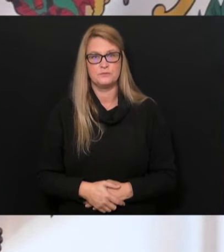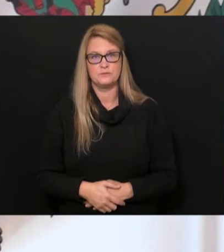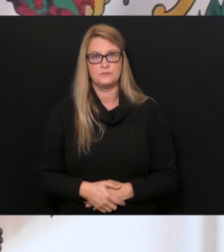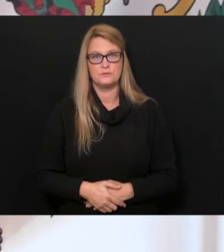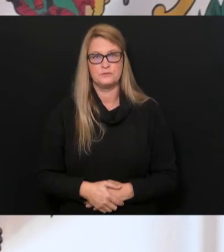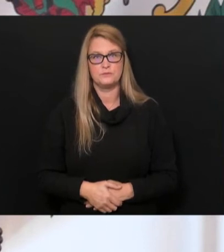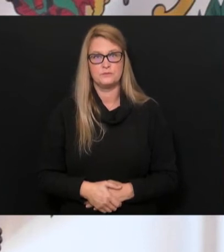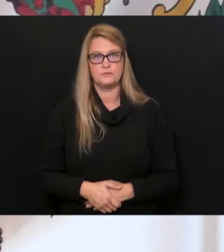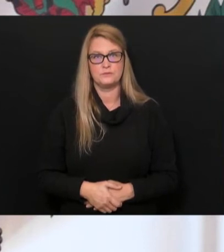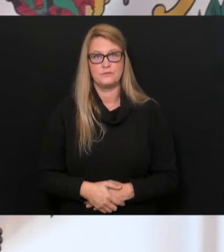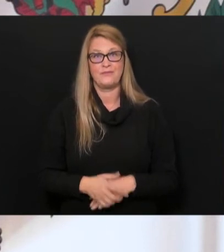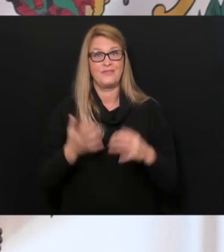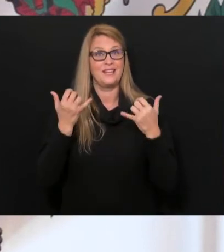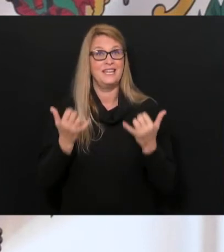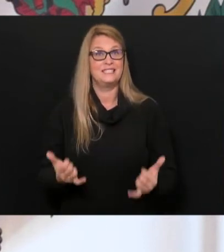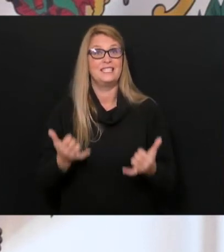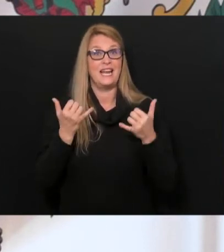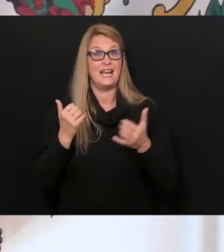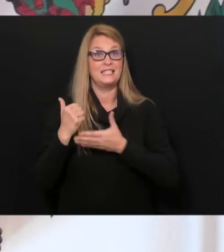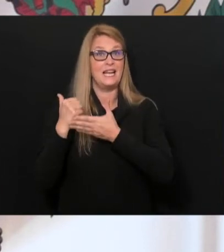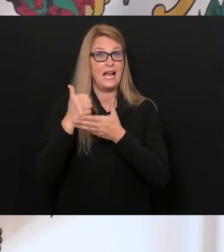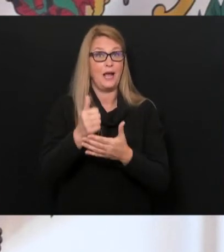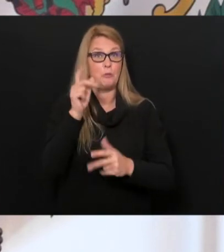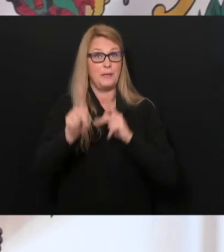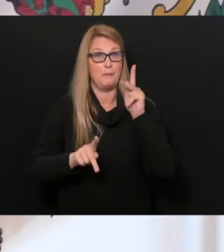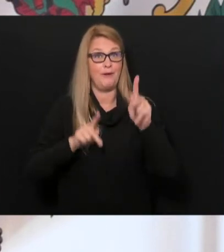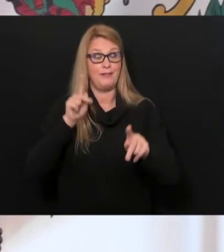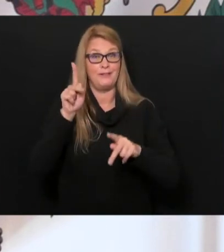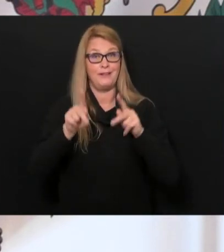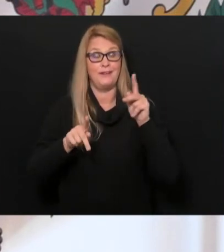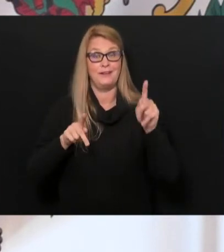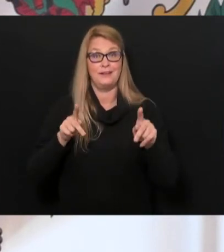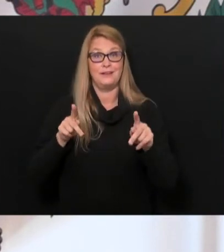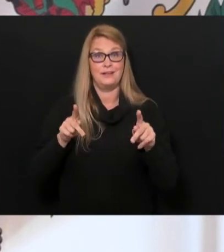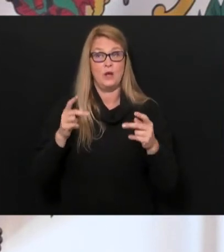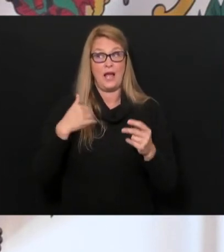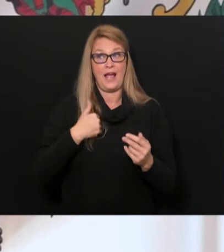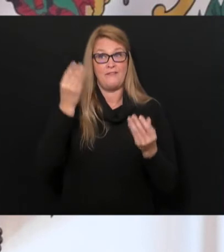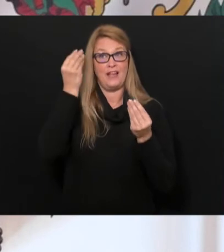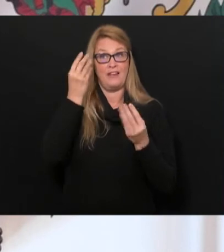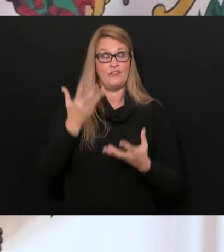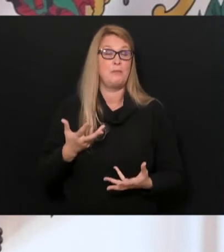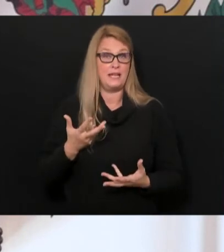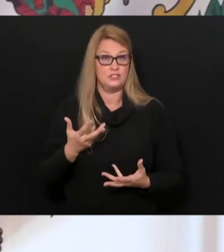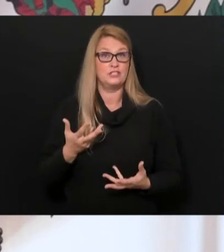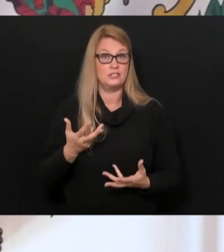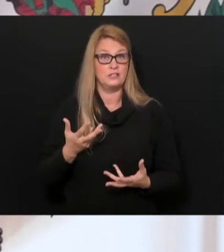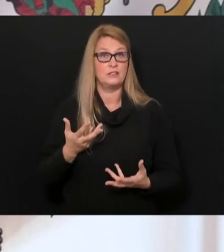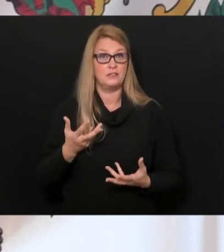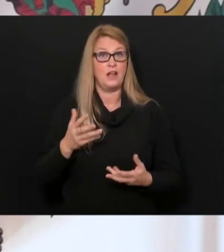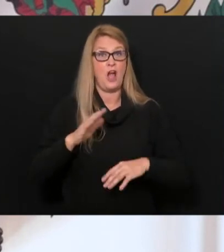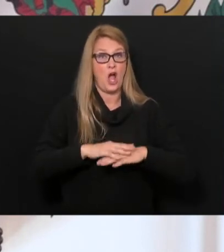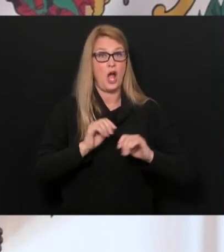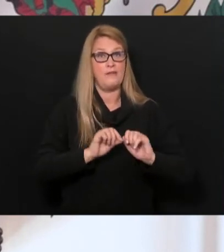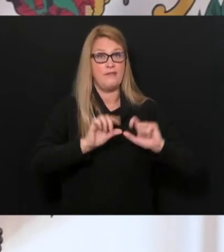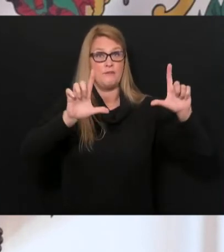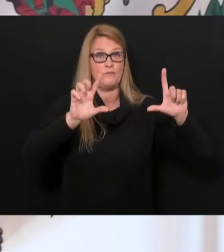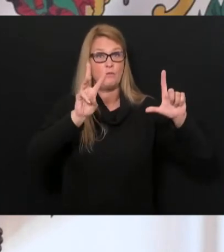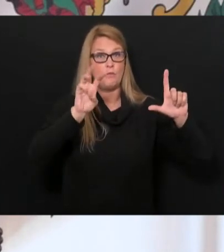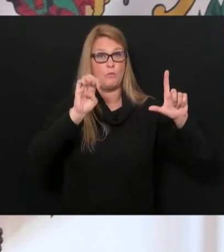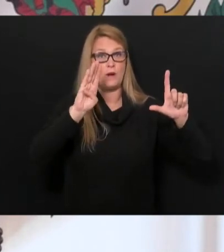Today, in order to help people with all this and everything, there's information, I guess, on our